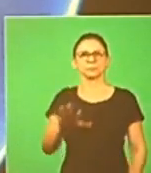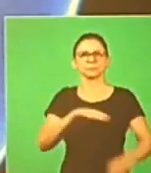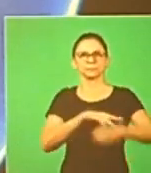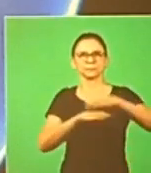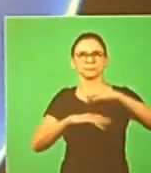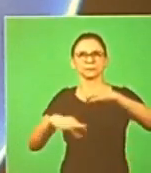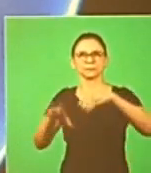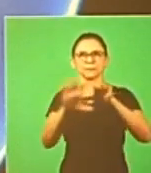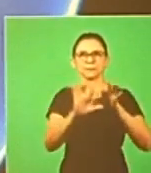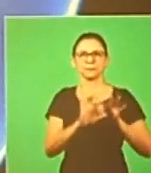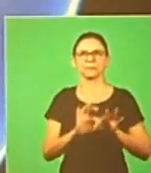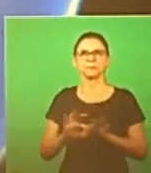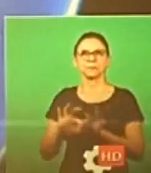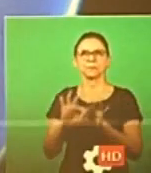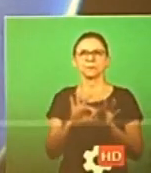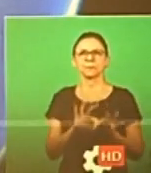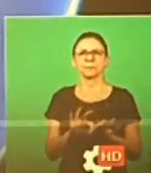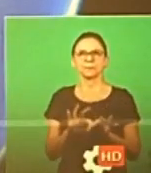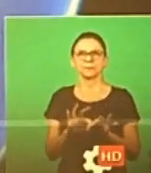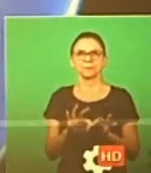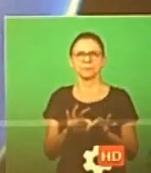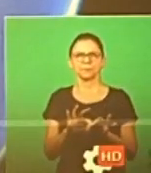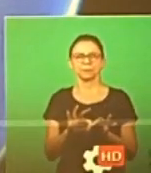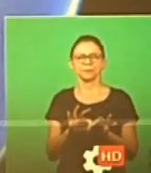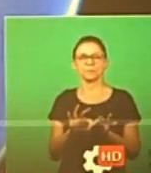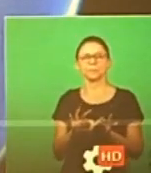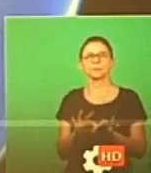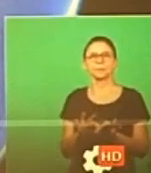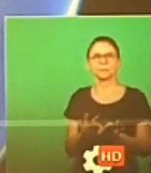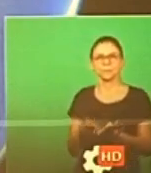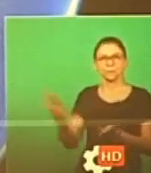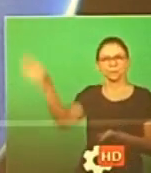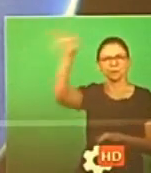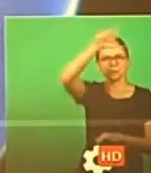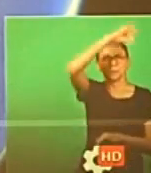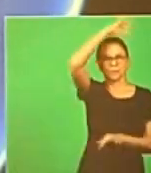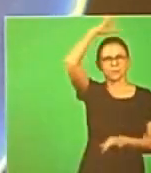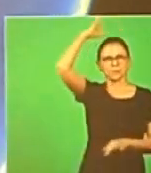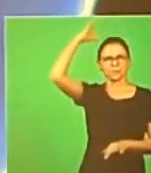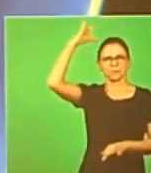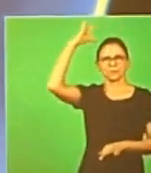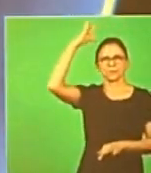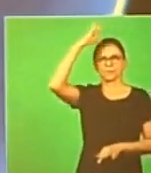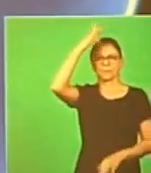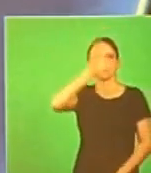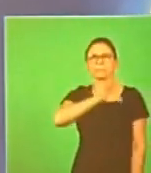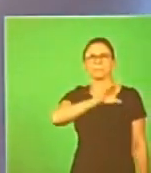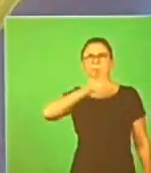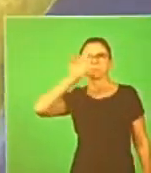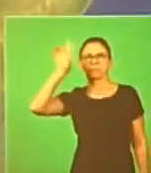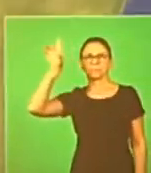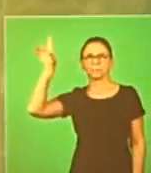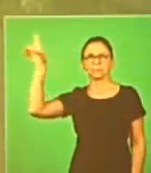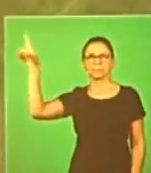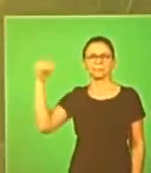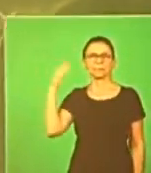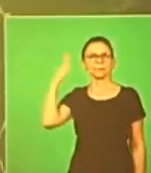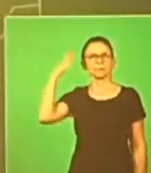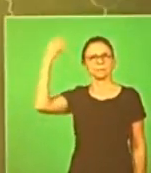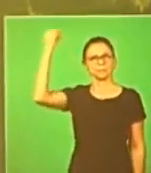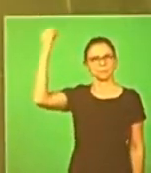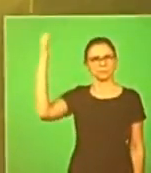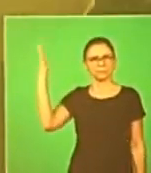Oceania, connected by the same doctrine, by the direction of the Holy Spirit of God, and united by the living